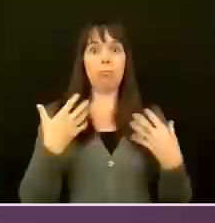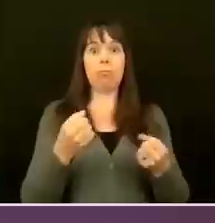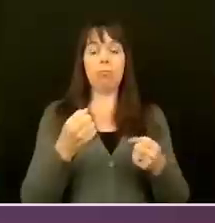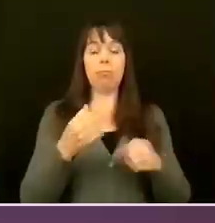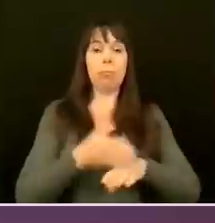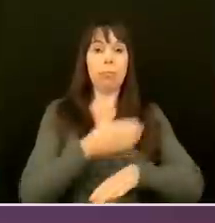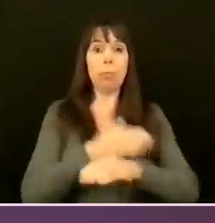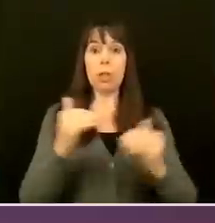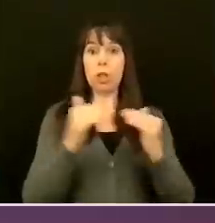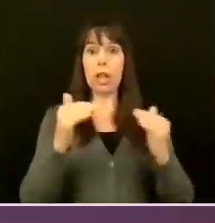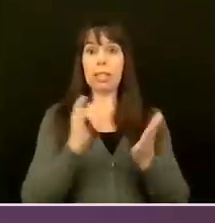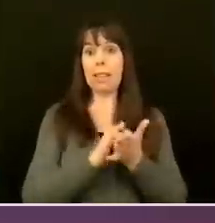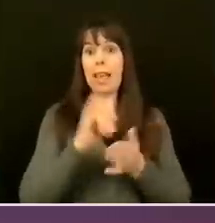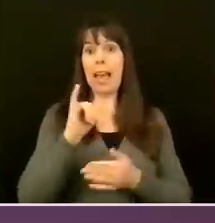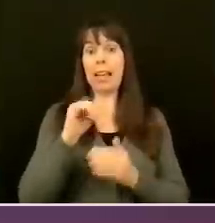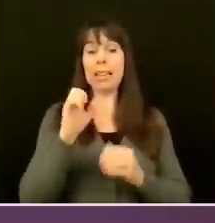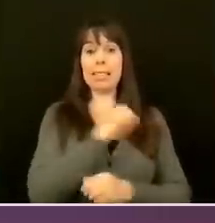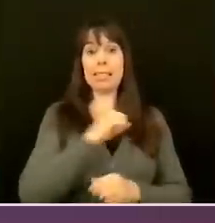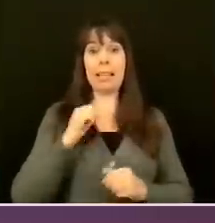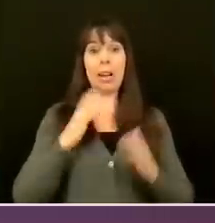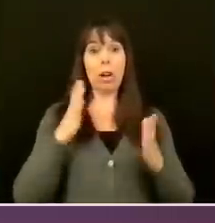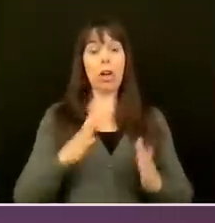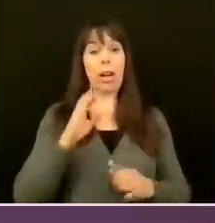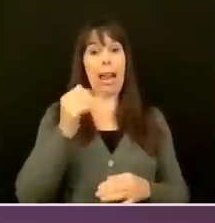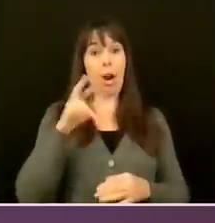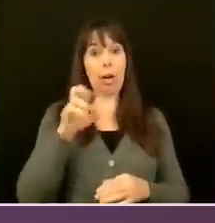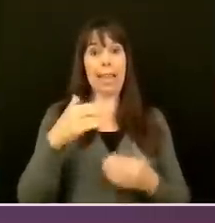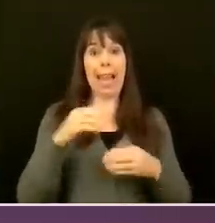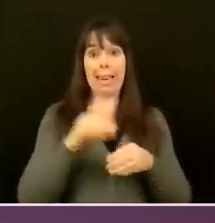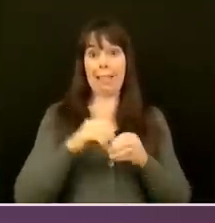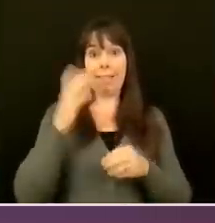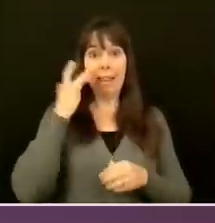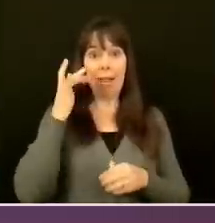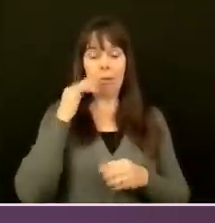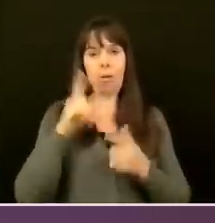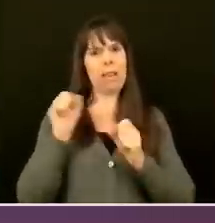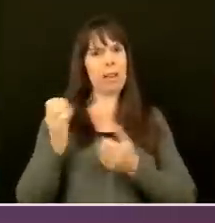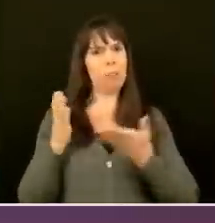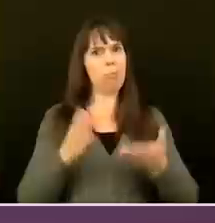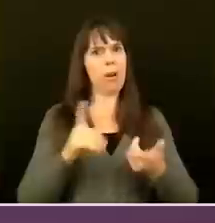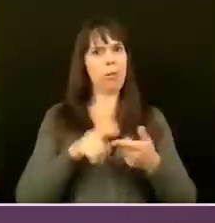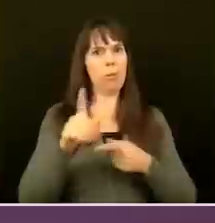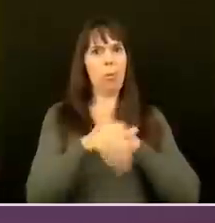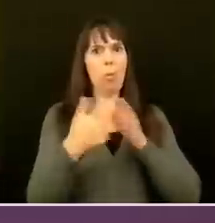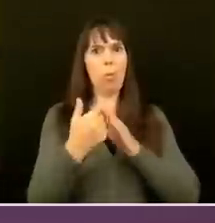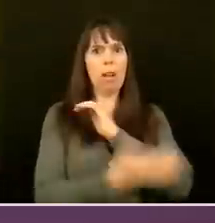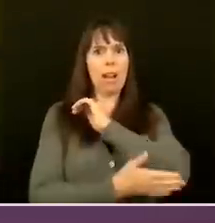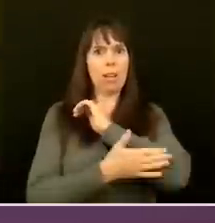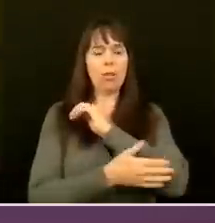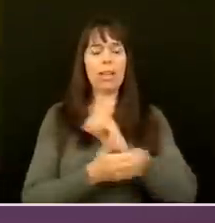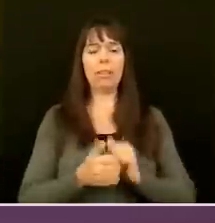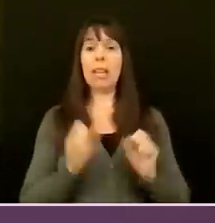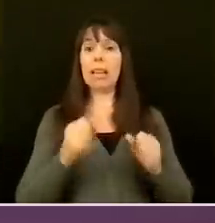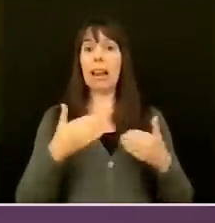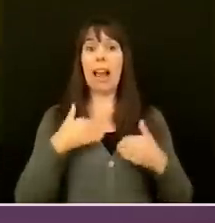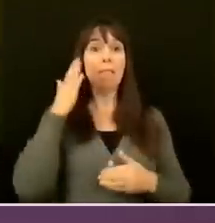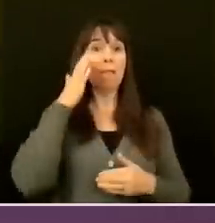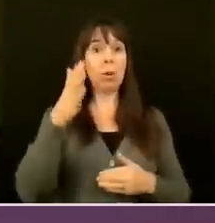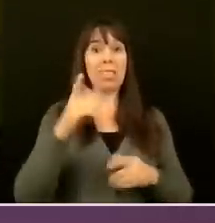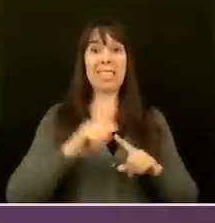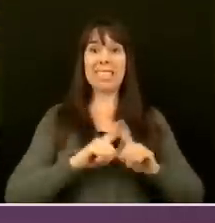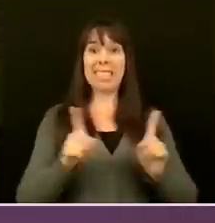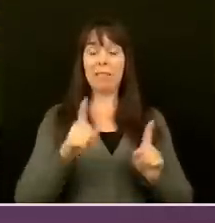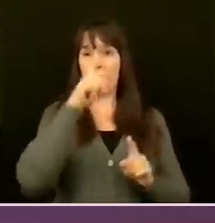Senator Harris had in California and she can bring to D.C. We can have a future that's different because